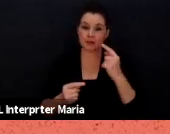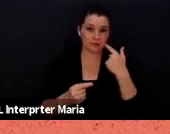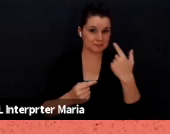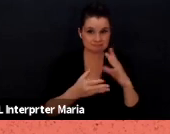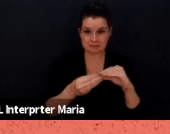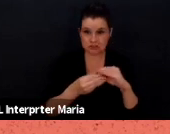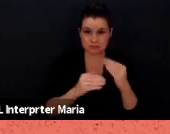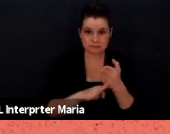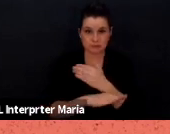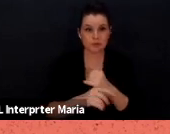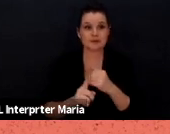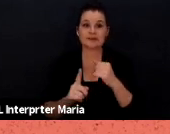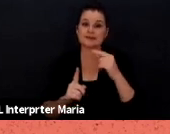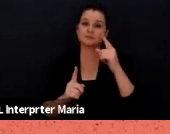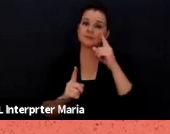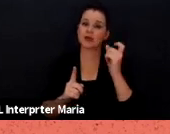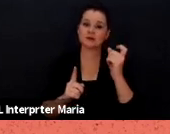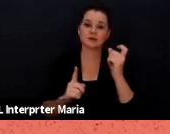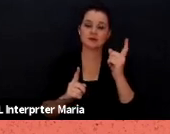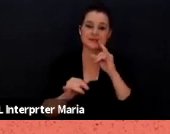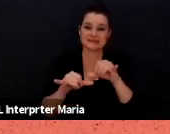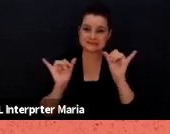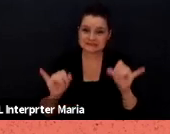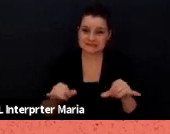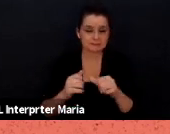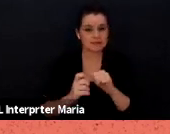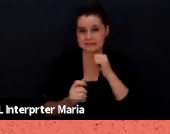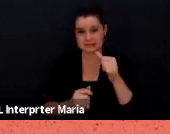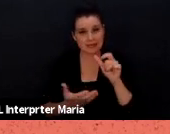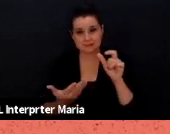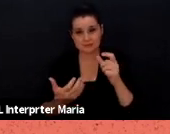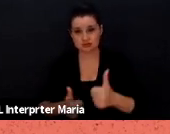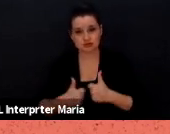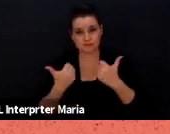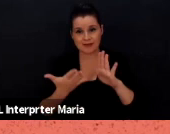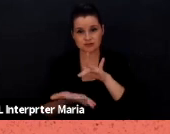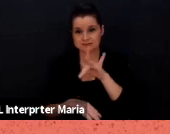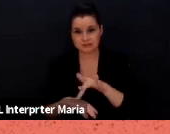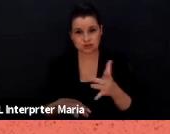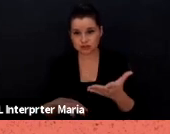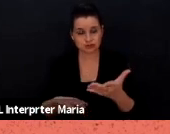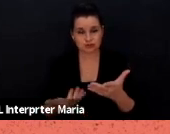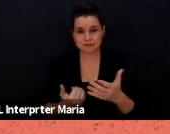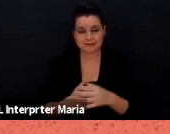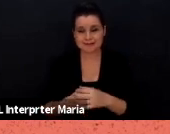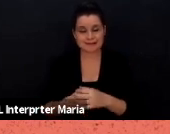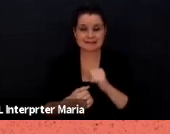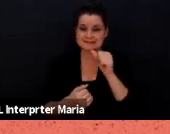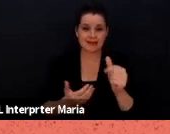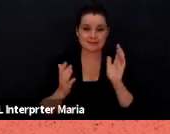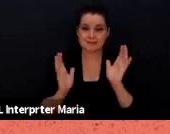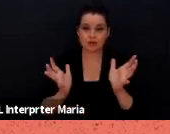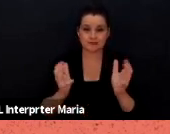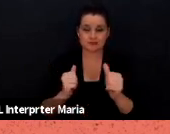it's because the system is not necessarily survivor centered, and it's not, the conversation is